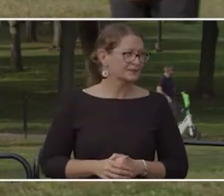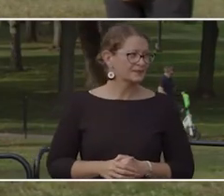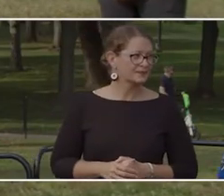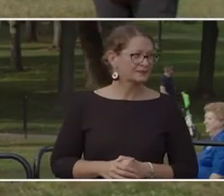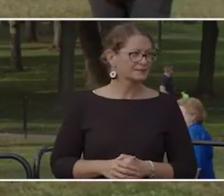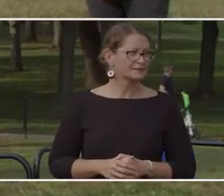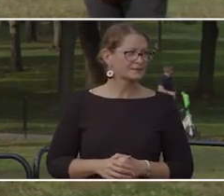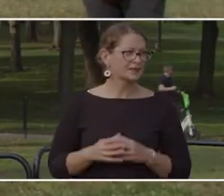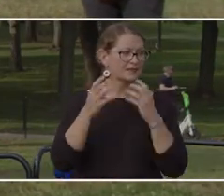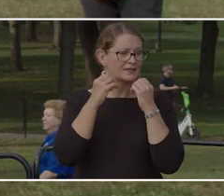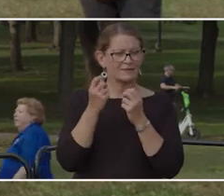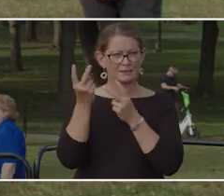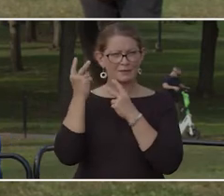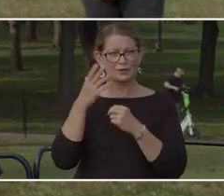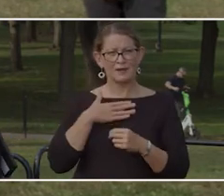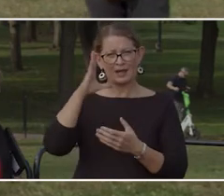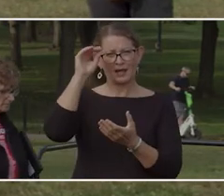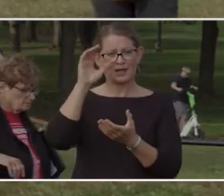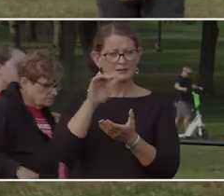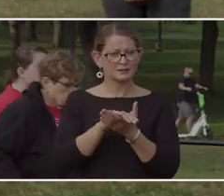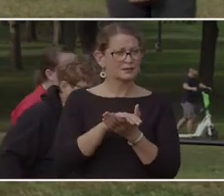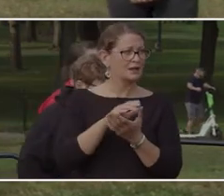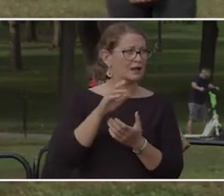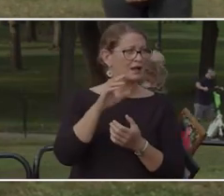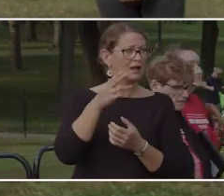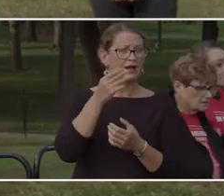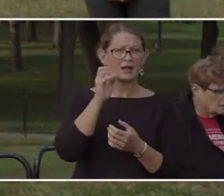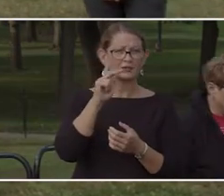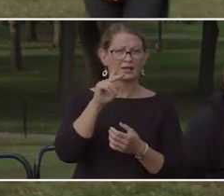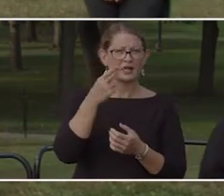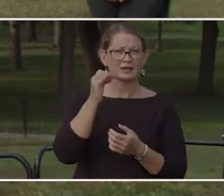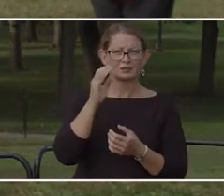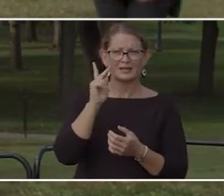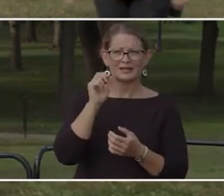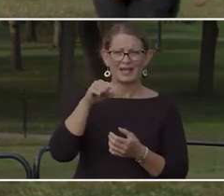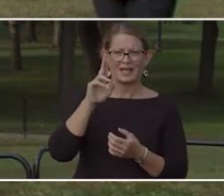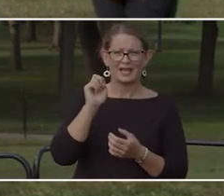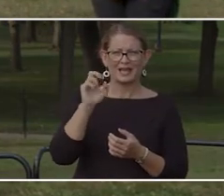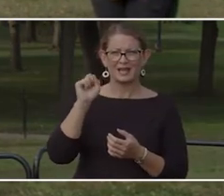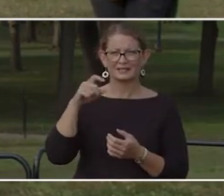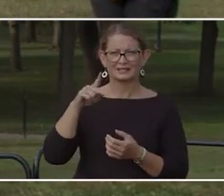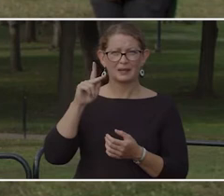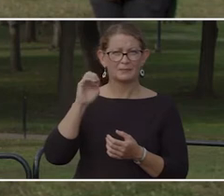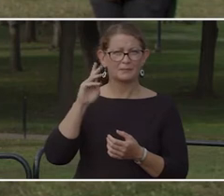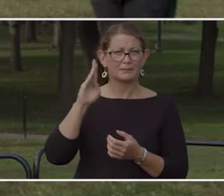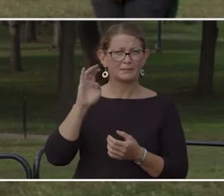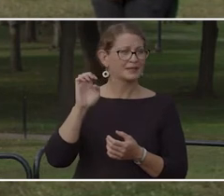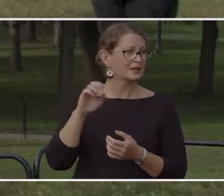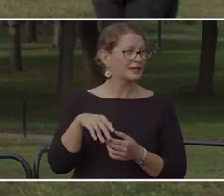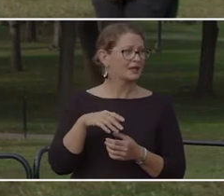1968. In loving memory of my husband, Jaime Enrique Escabi, Specialist 4, Company